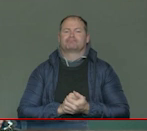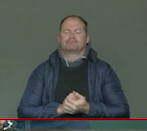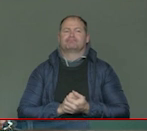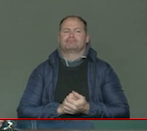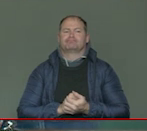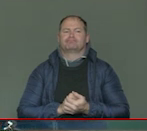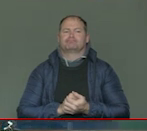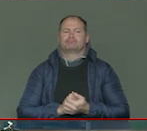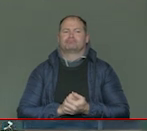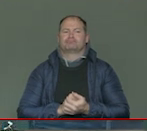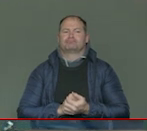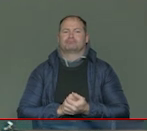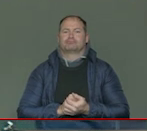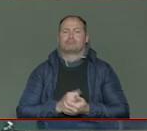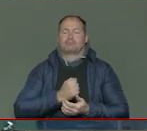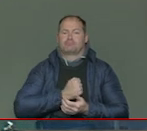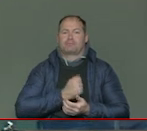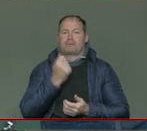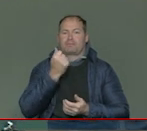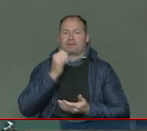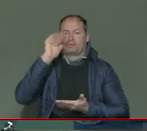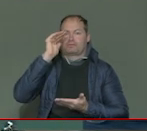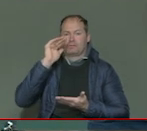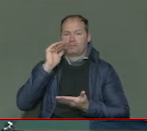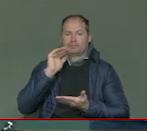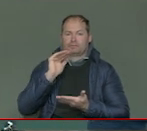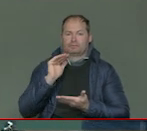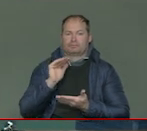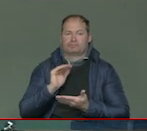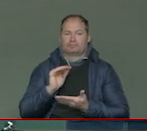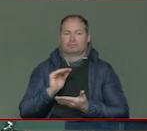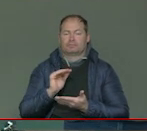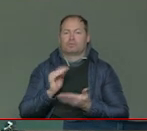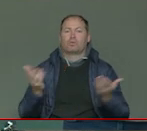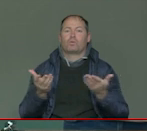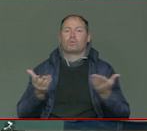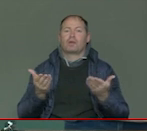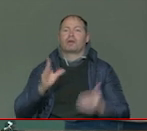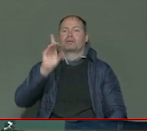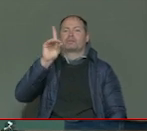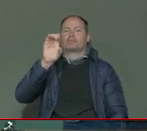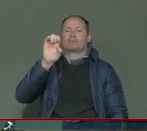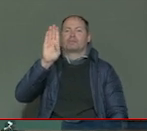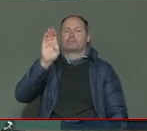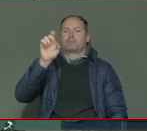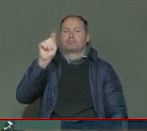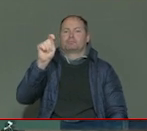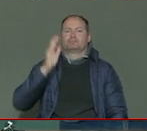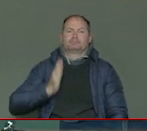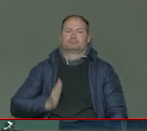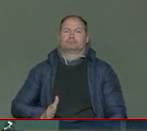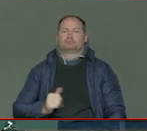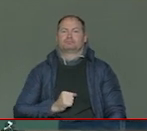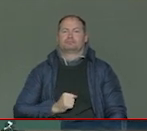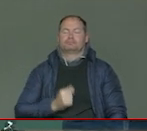that decreases my money, that makes my money become less, will be on the debit side. And everything that